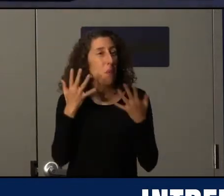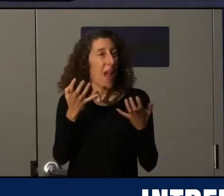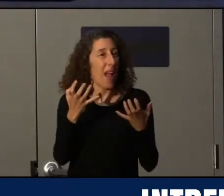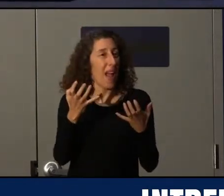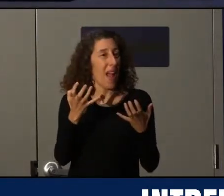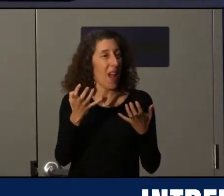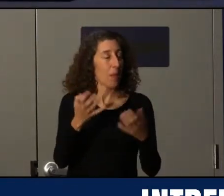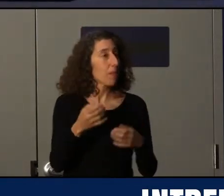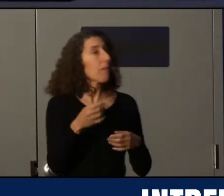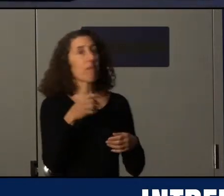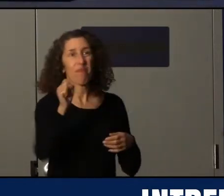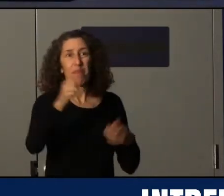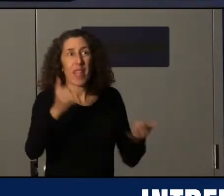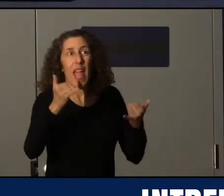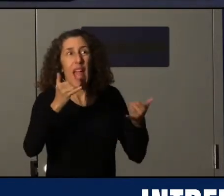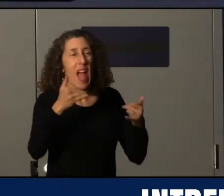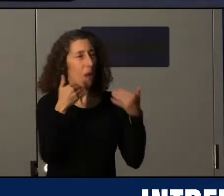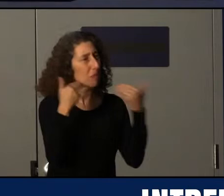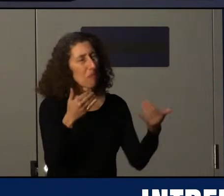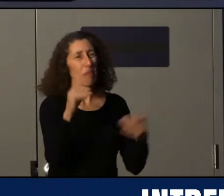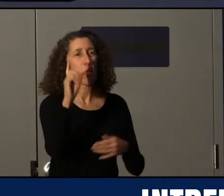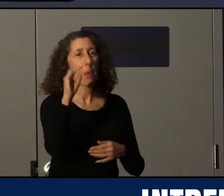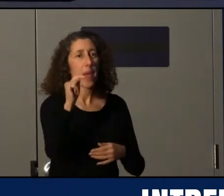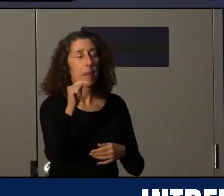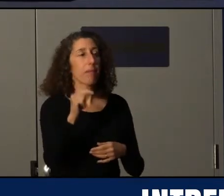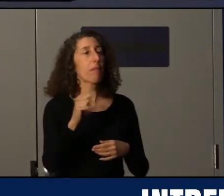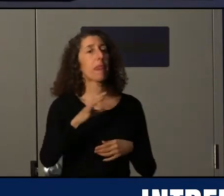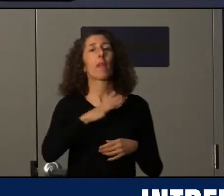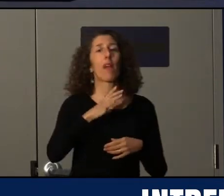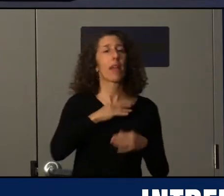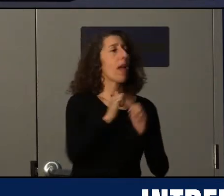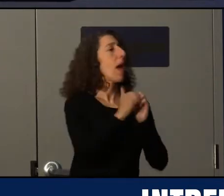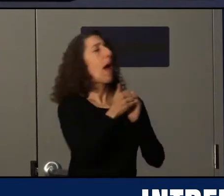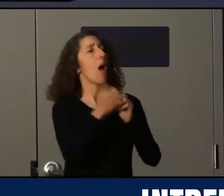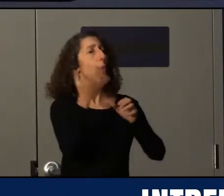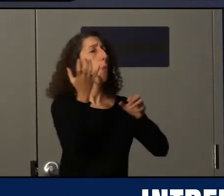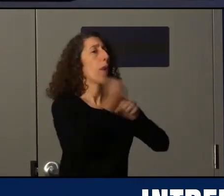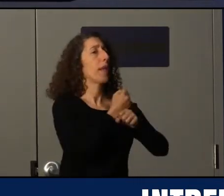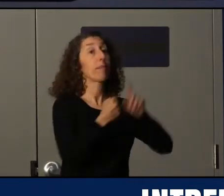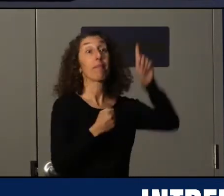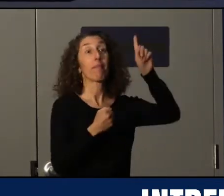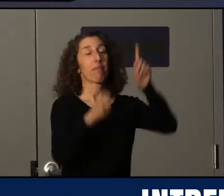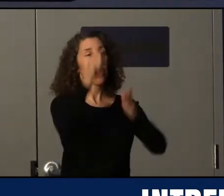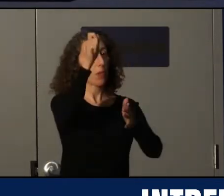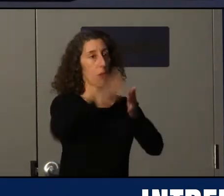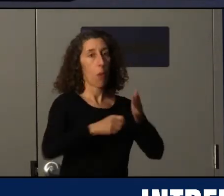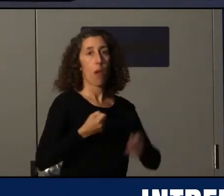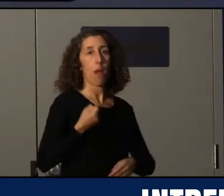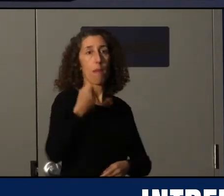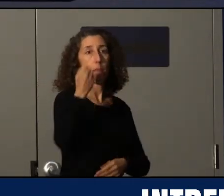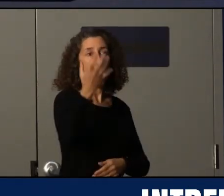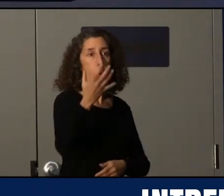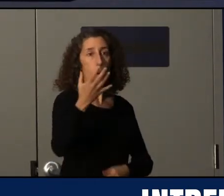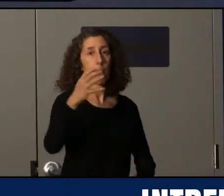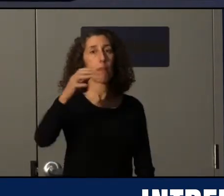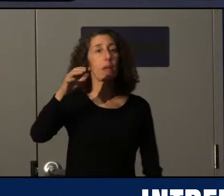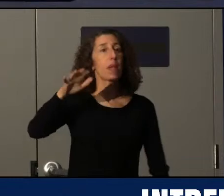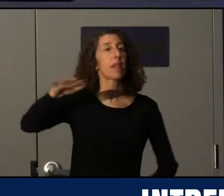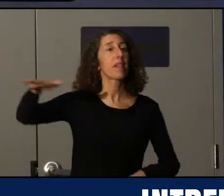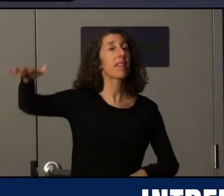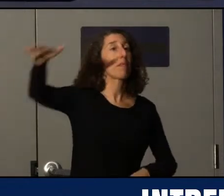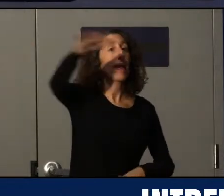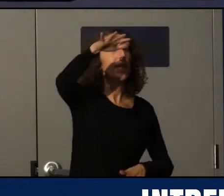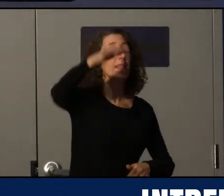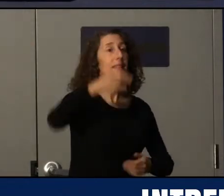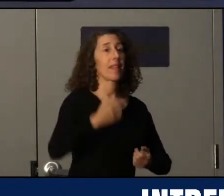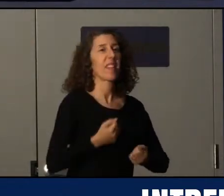authentic voice as an artist and a poet. I am going to write a poem called Space to Inspire, and I read this poem as my video